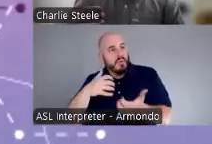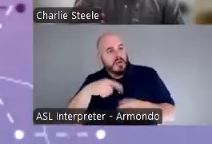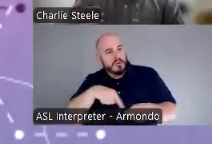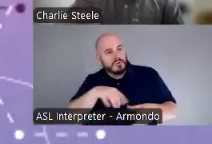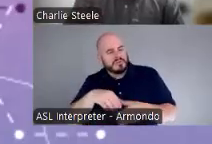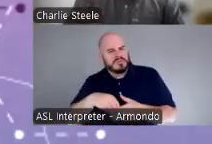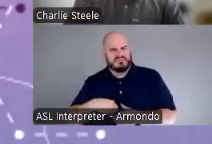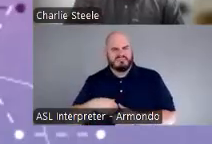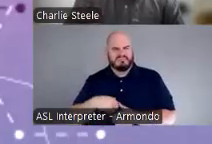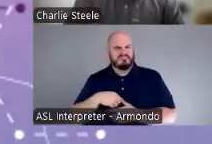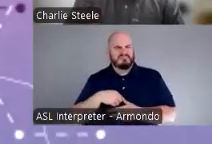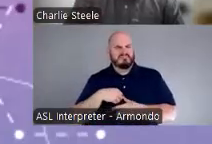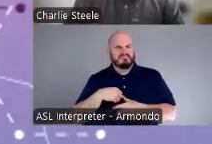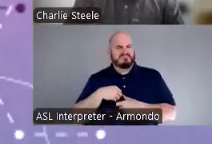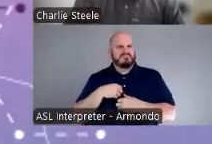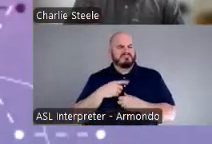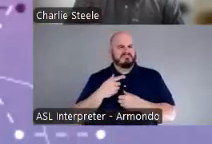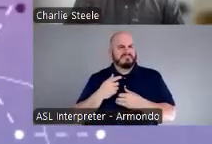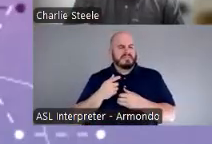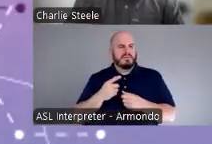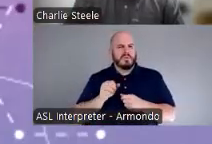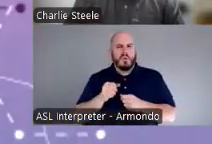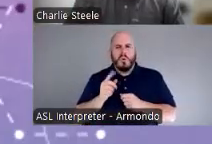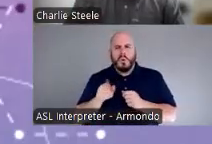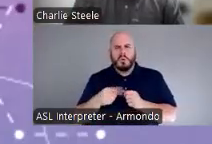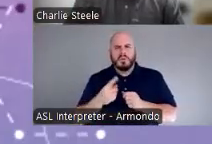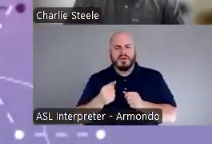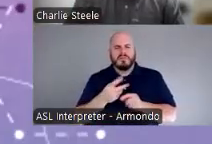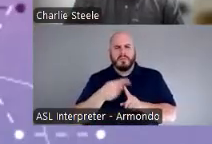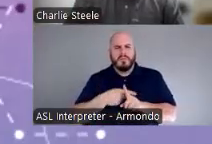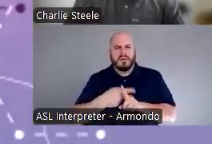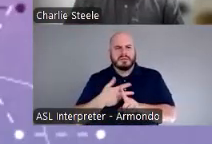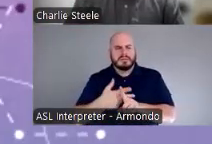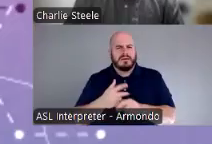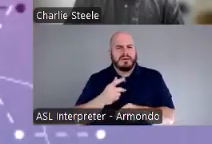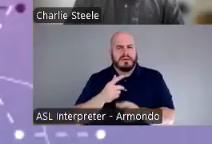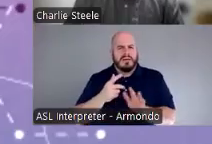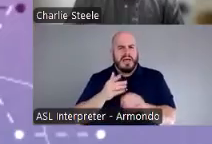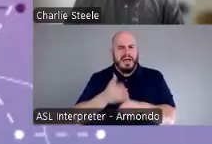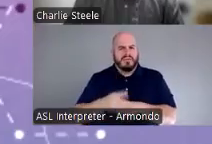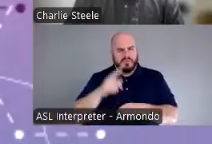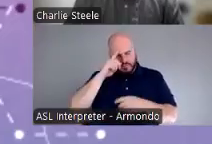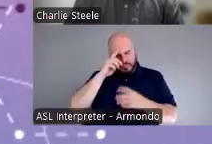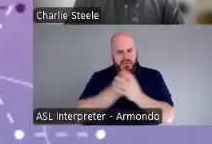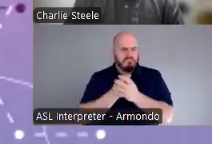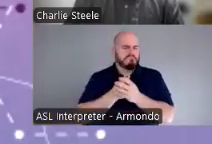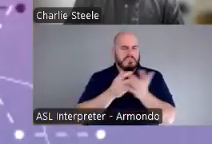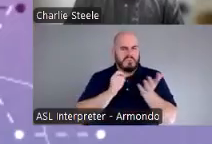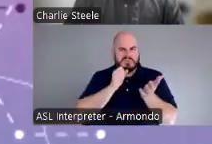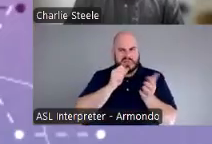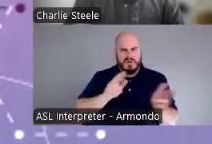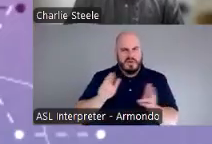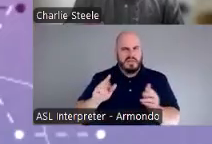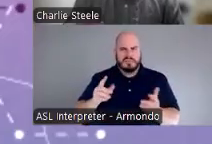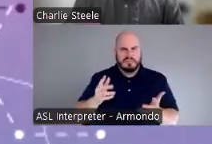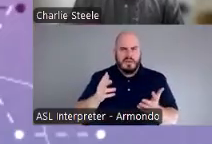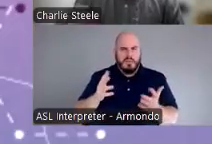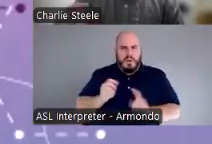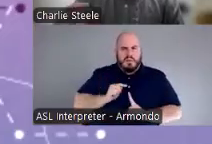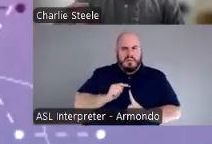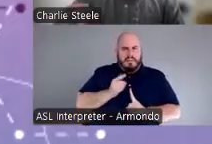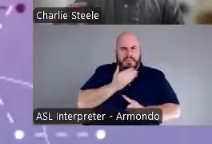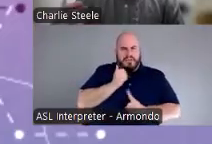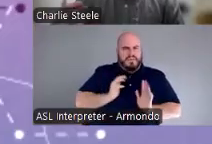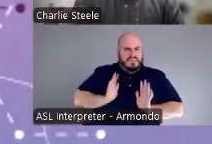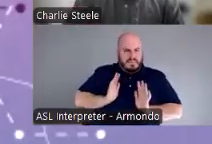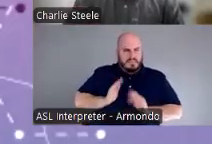was just a few months after my concussion. I wasn't ready for that kind of thing. And I just wanted to get better. But